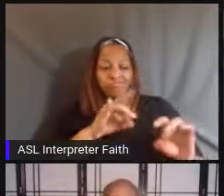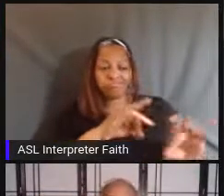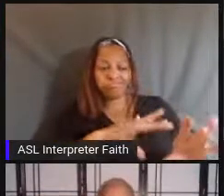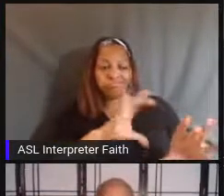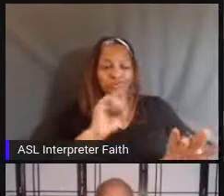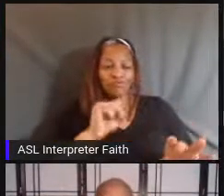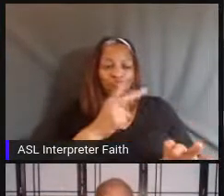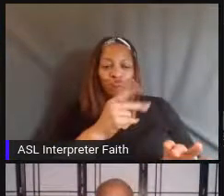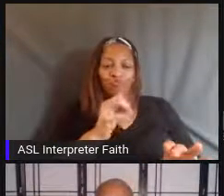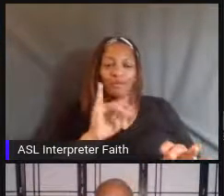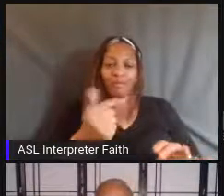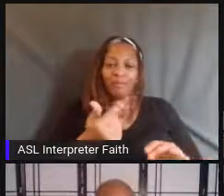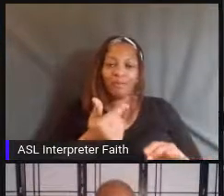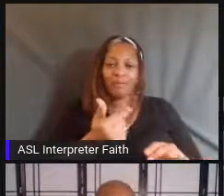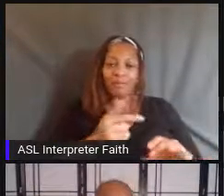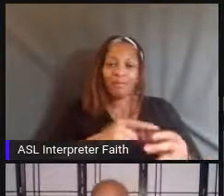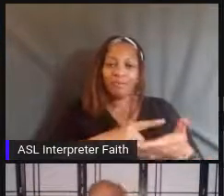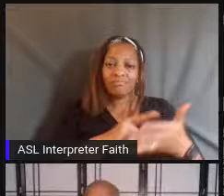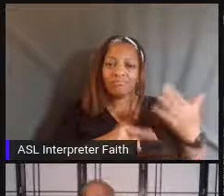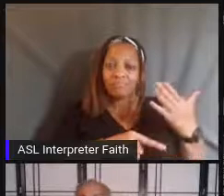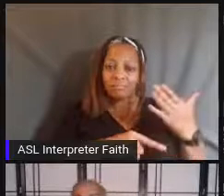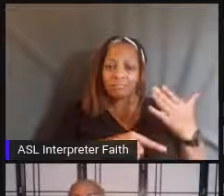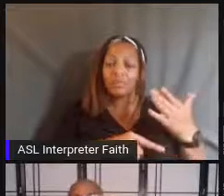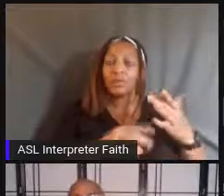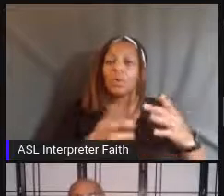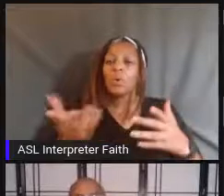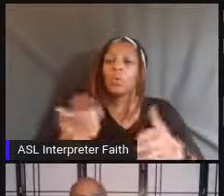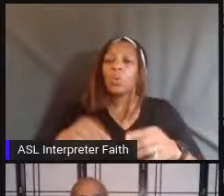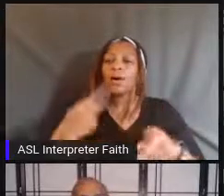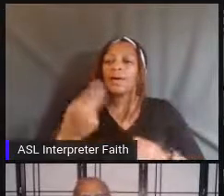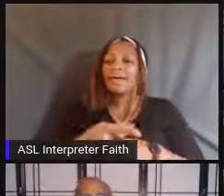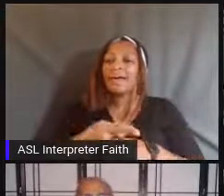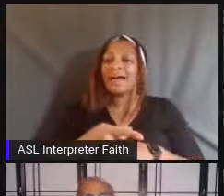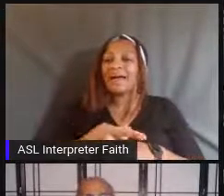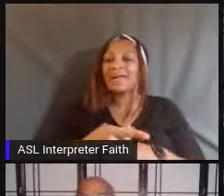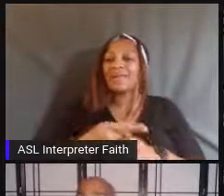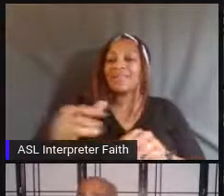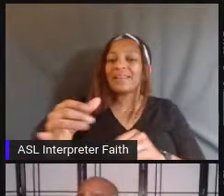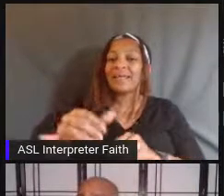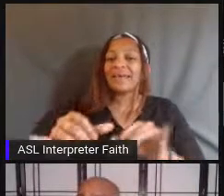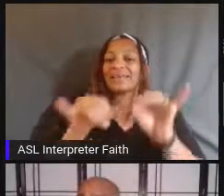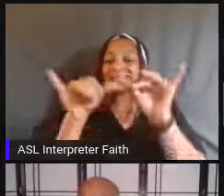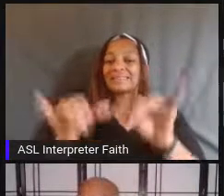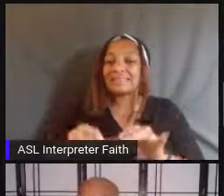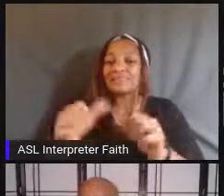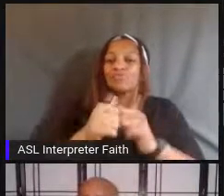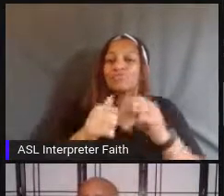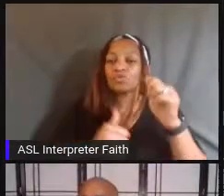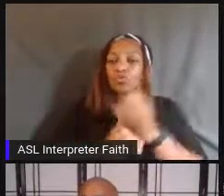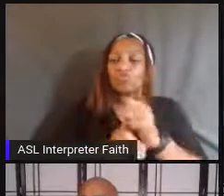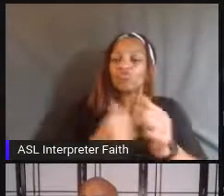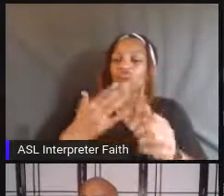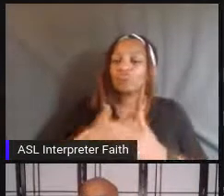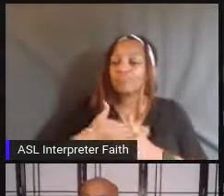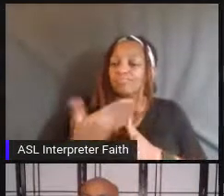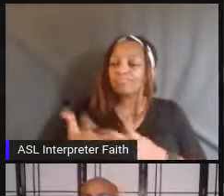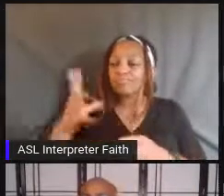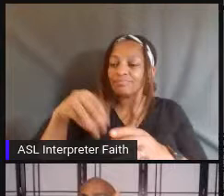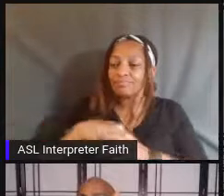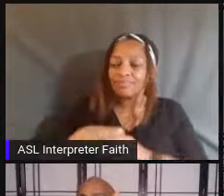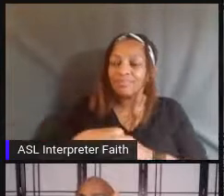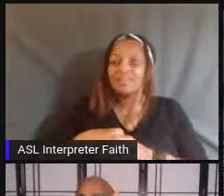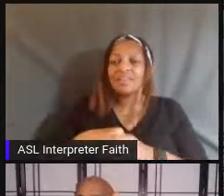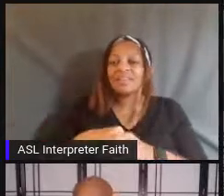etc.? What systems or structures do you participate in, willingly or unwillingly, that are built